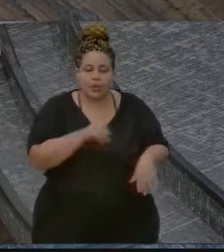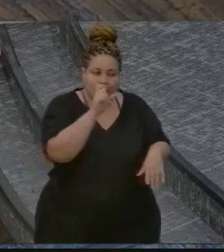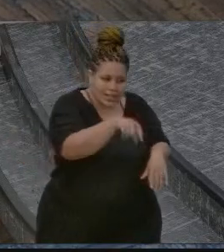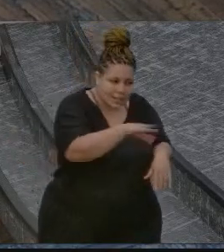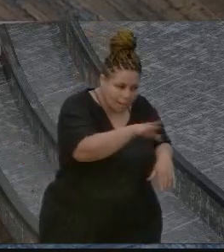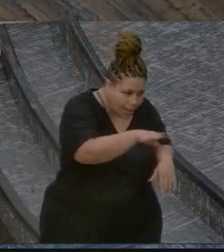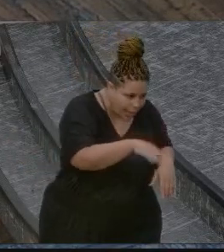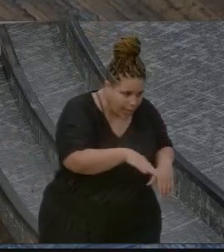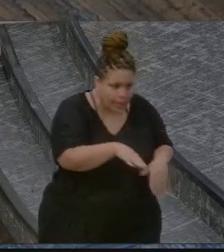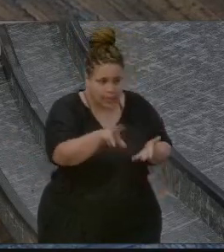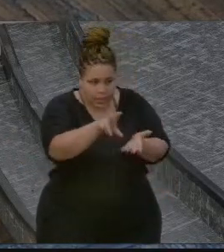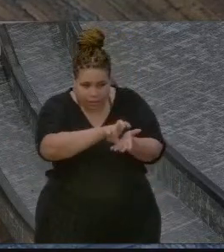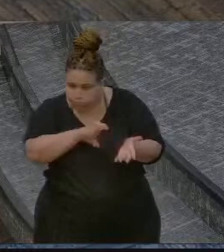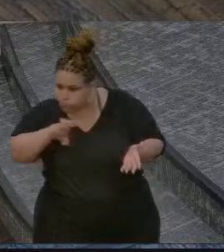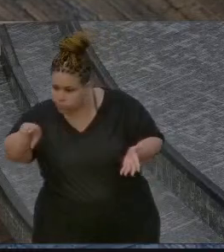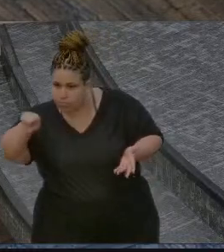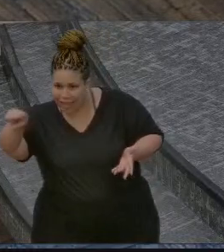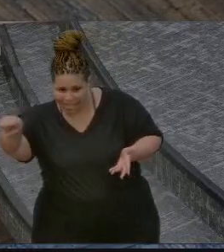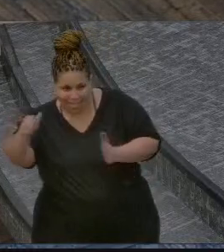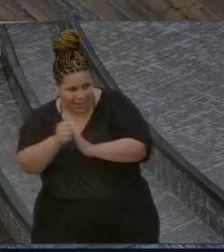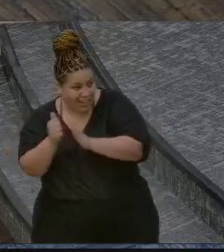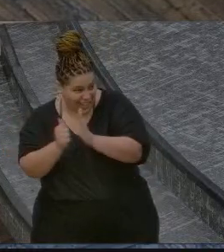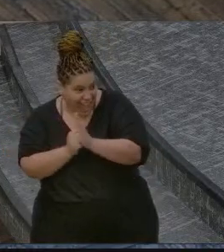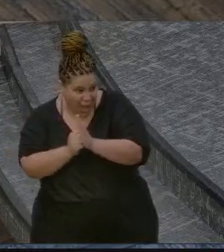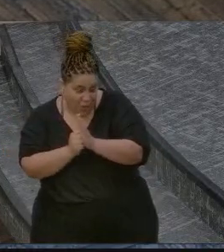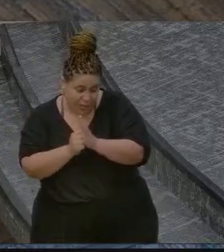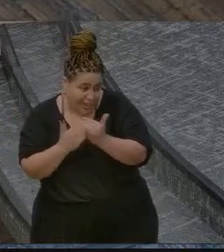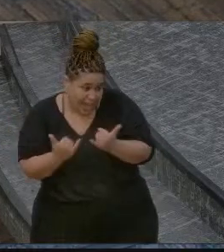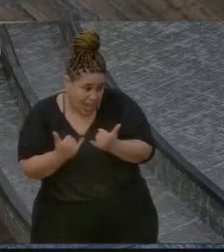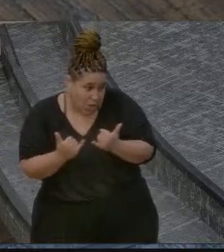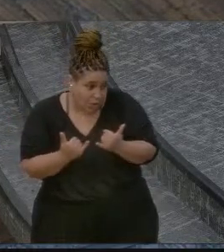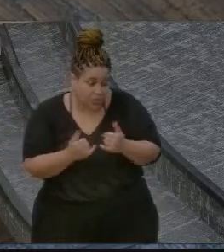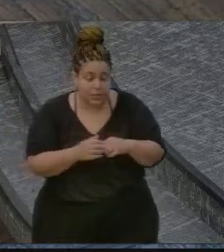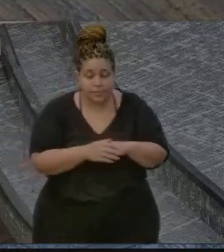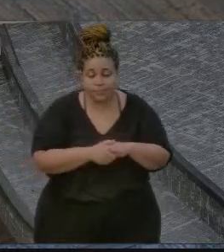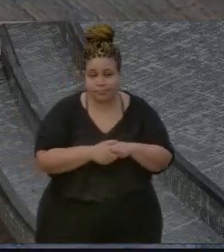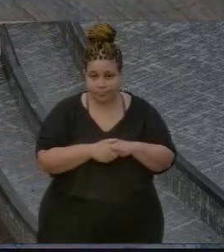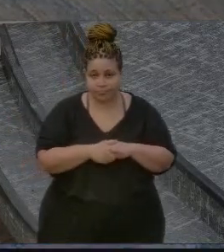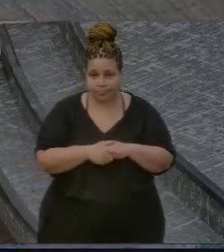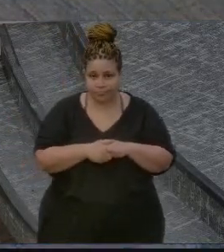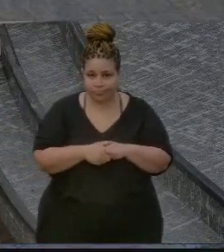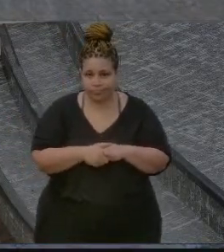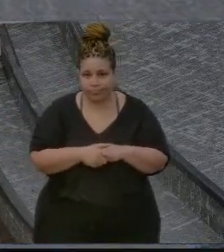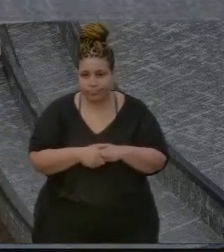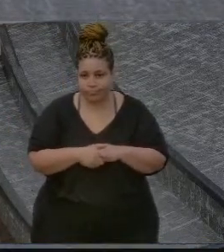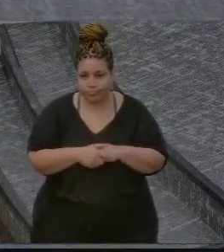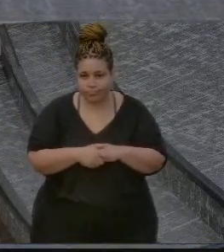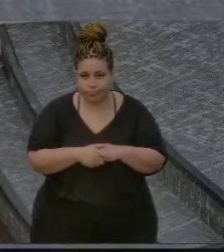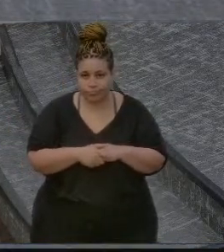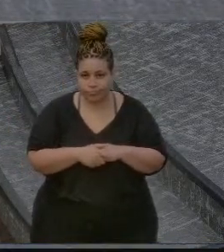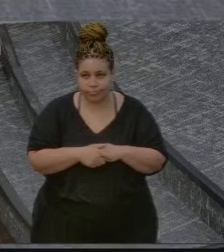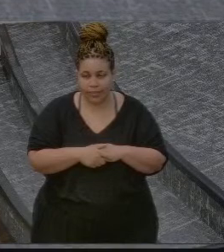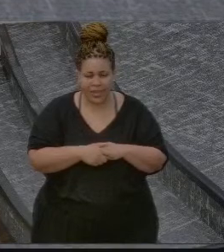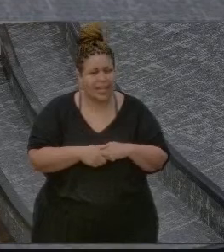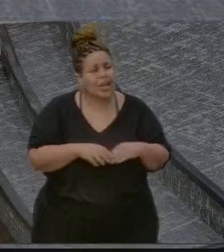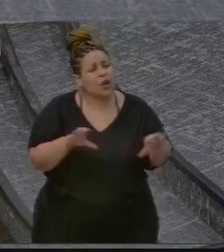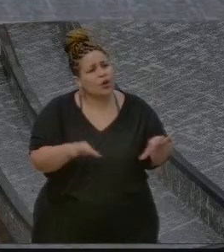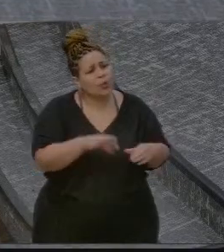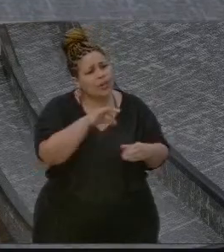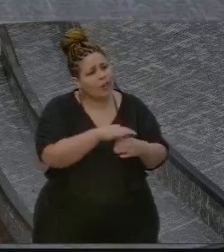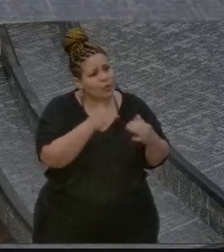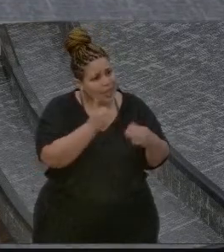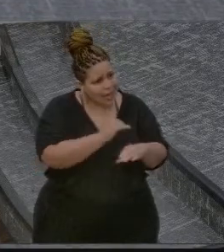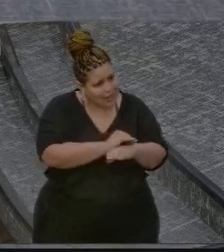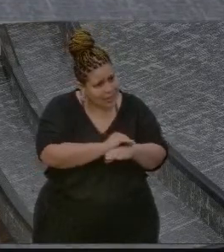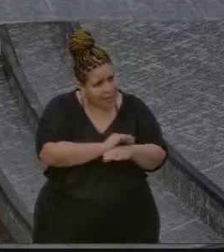use it on a future application for when we do any work at Cedar. And so we're doing this vote tonight to meet a